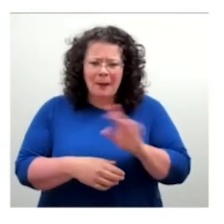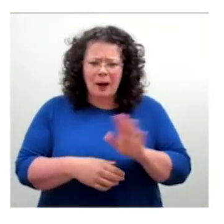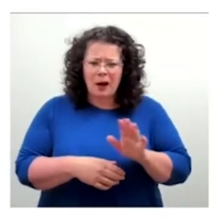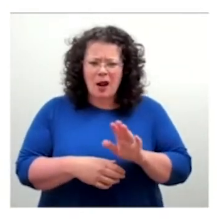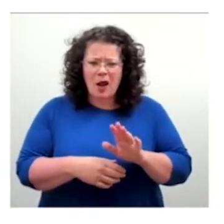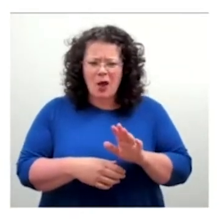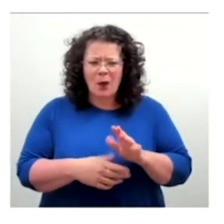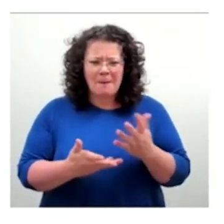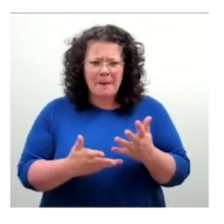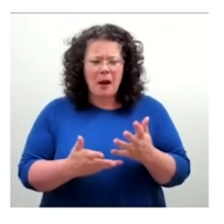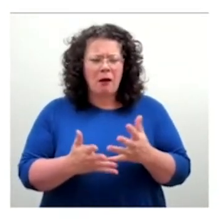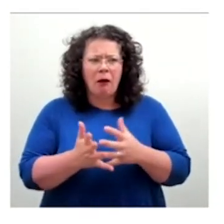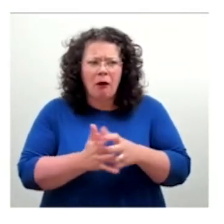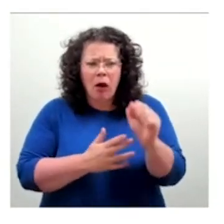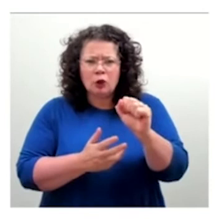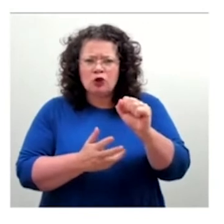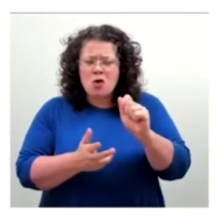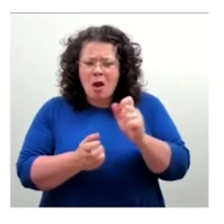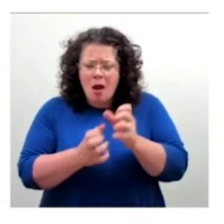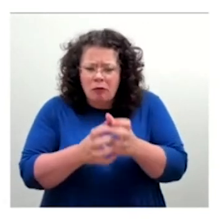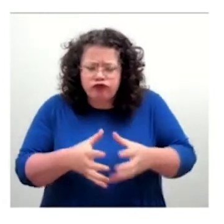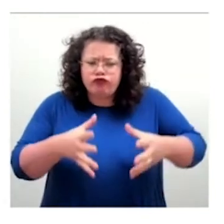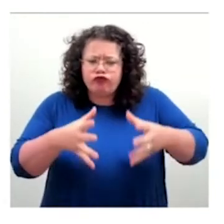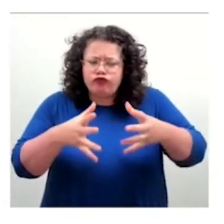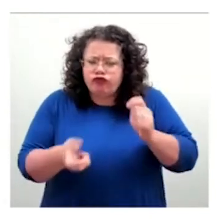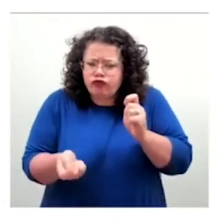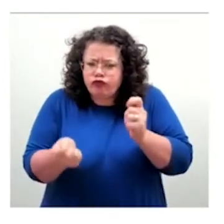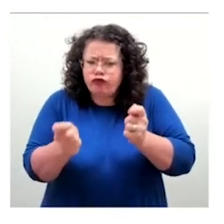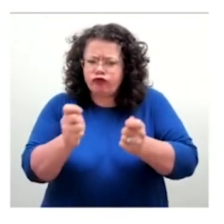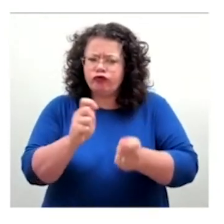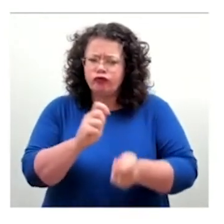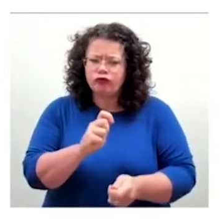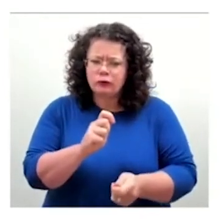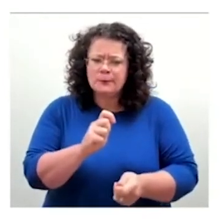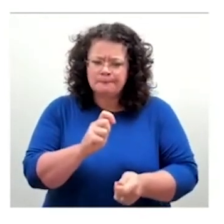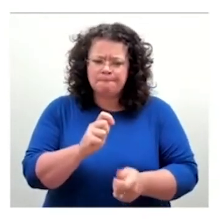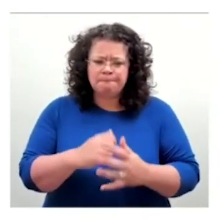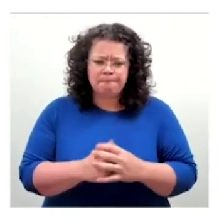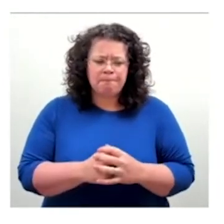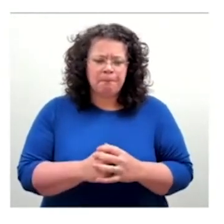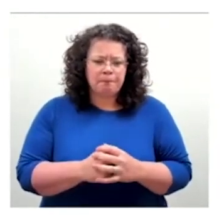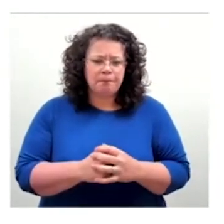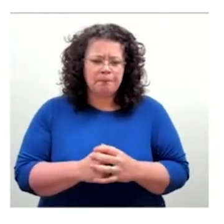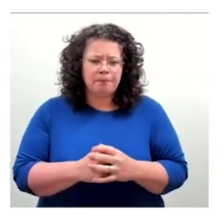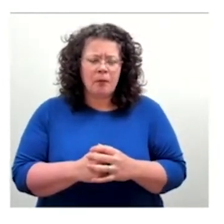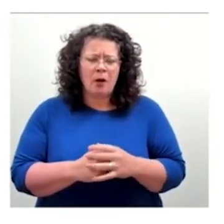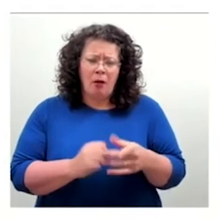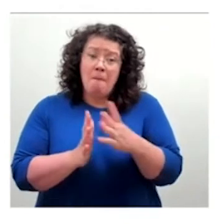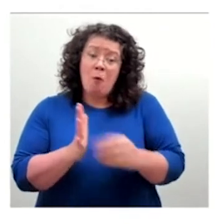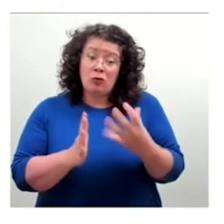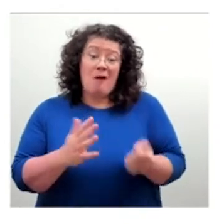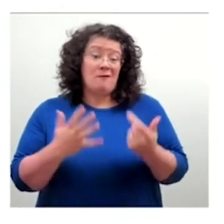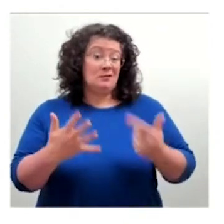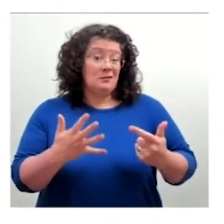that in my role, and I encourage anyone to lean into it to sort of see how it would apply or work for